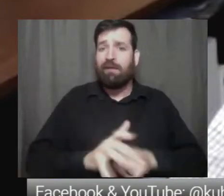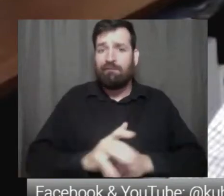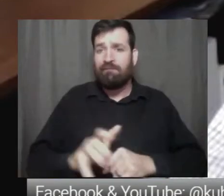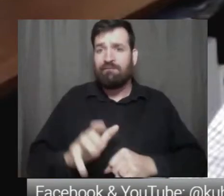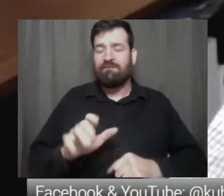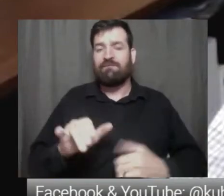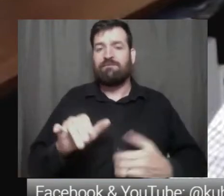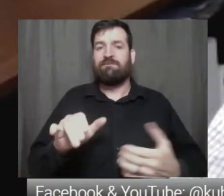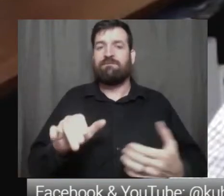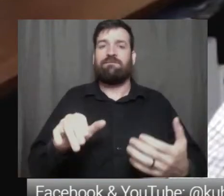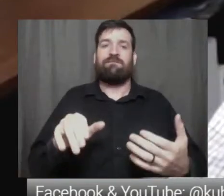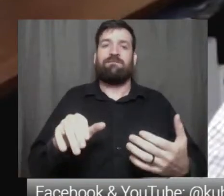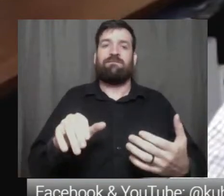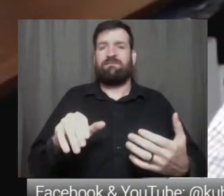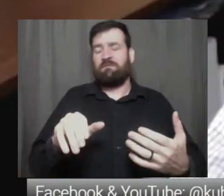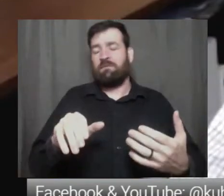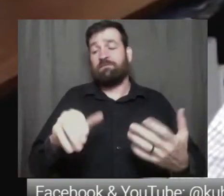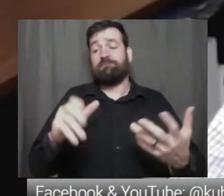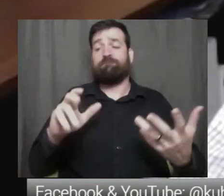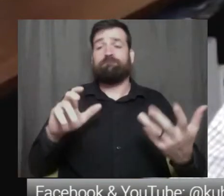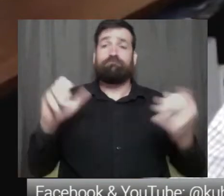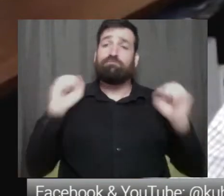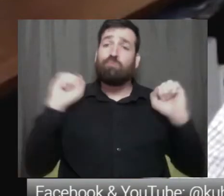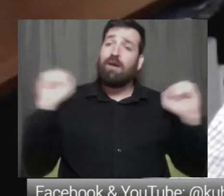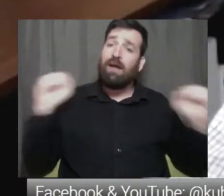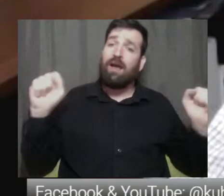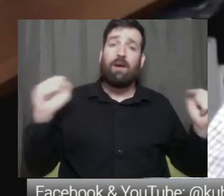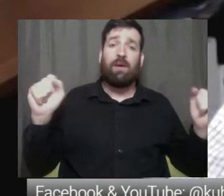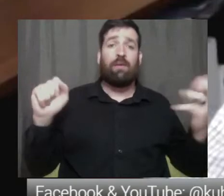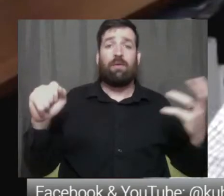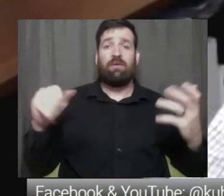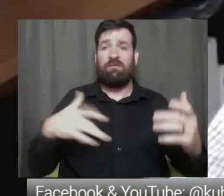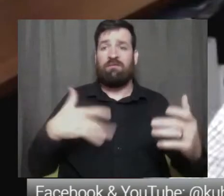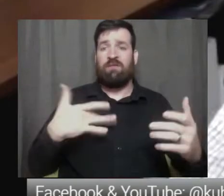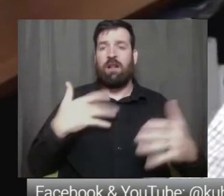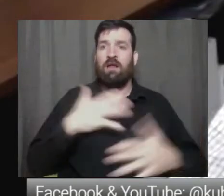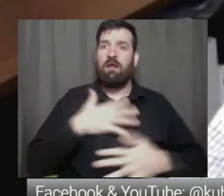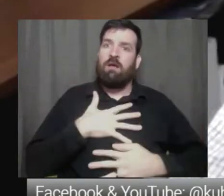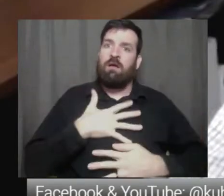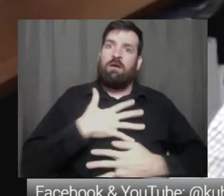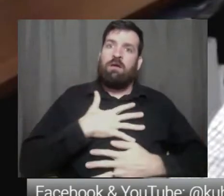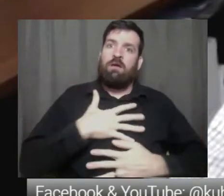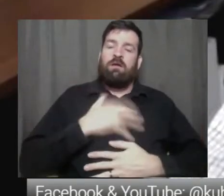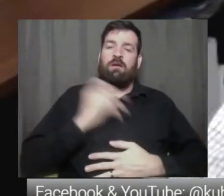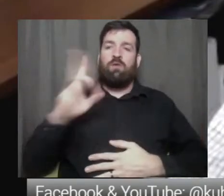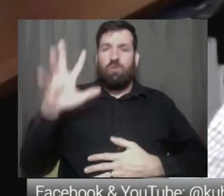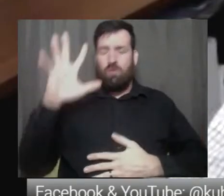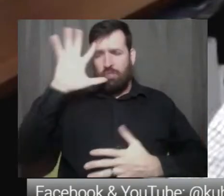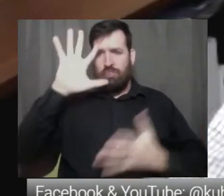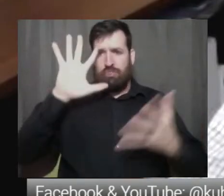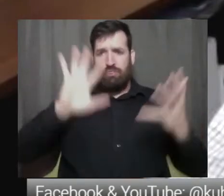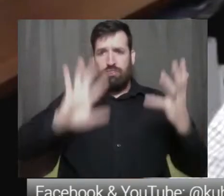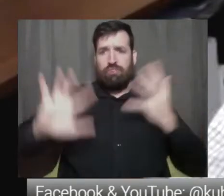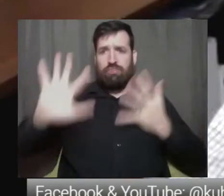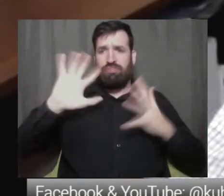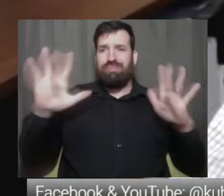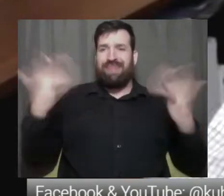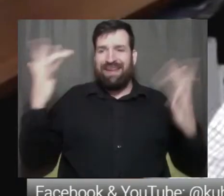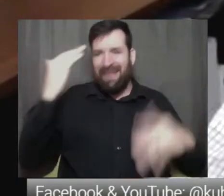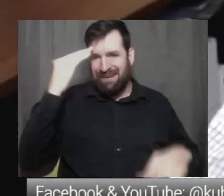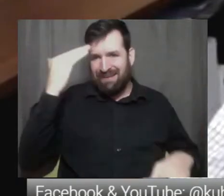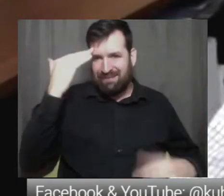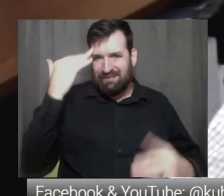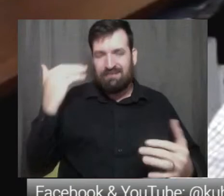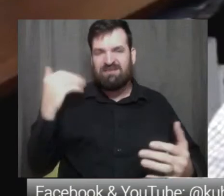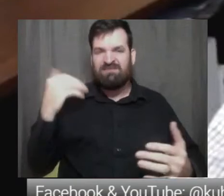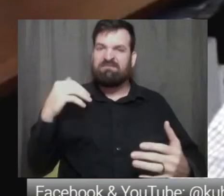like, just working out and feeling a little short of breath or lightheaded. Those were definitely things that I just,